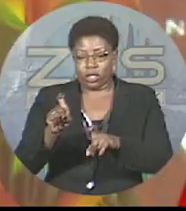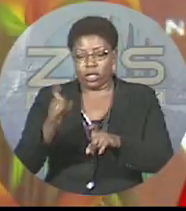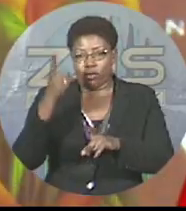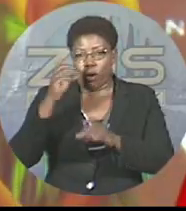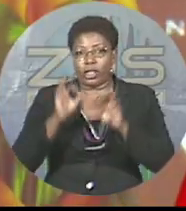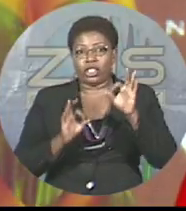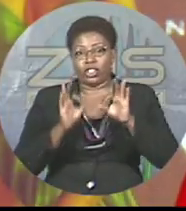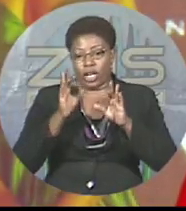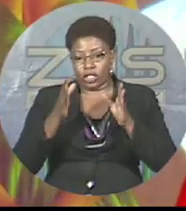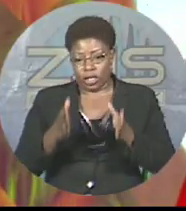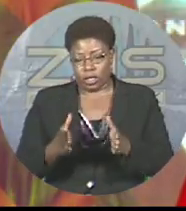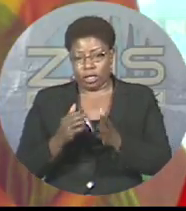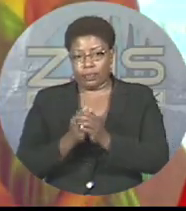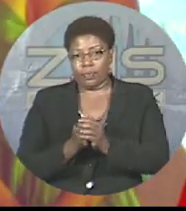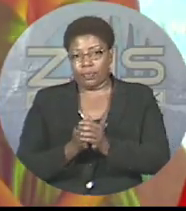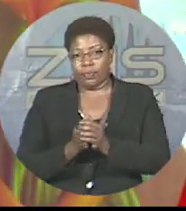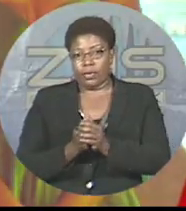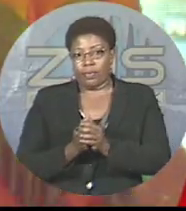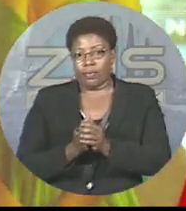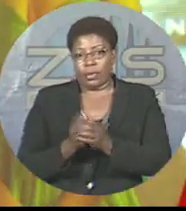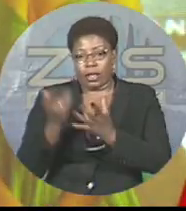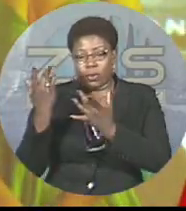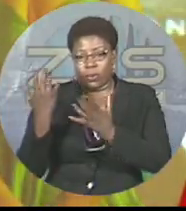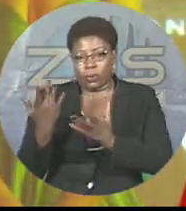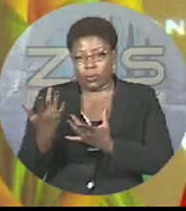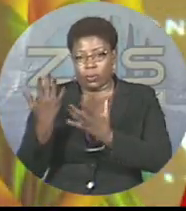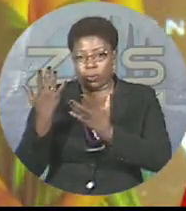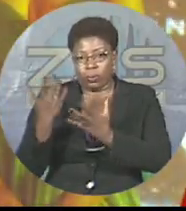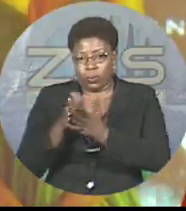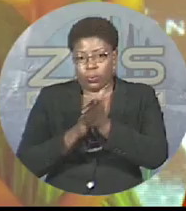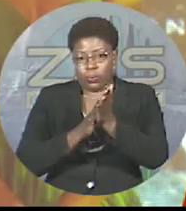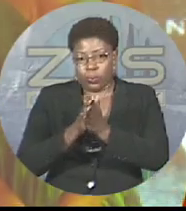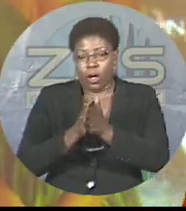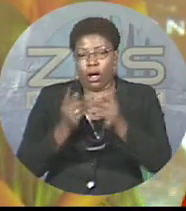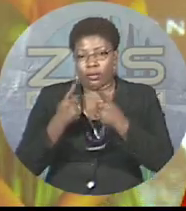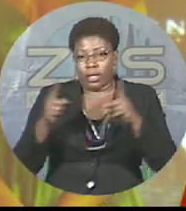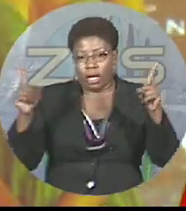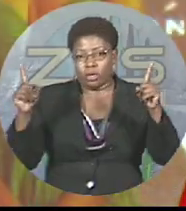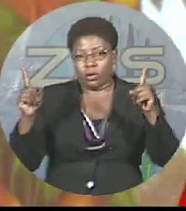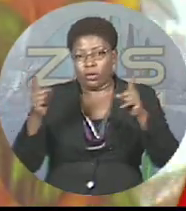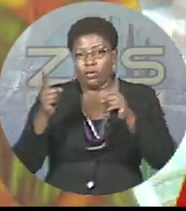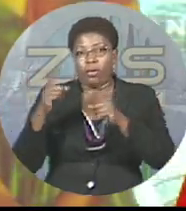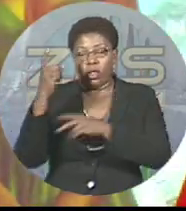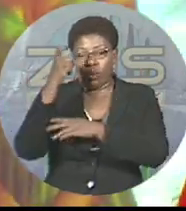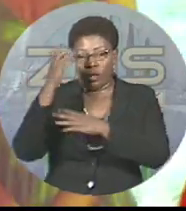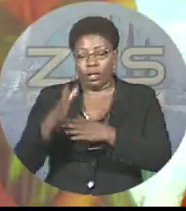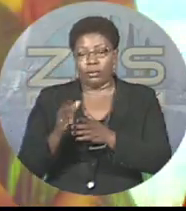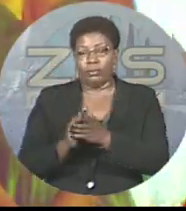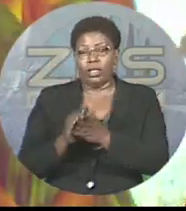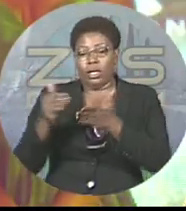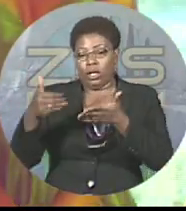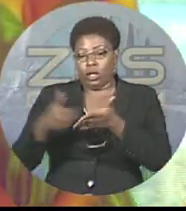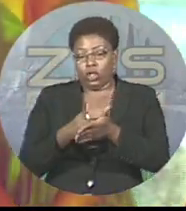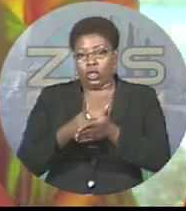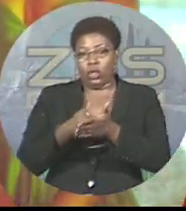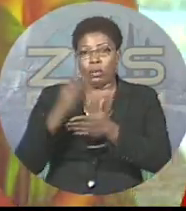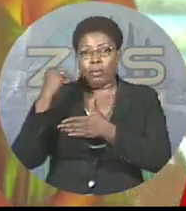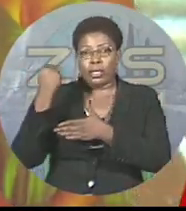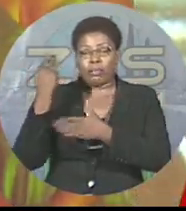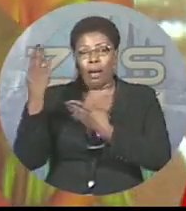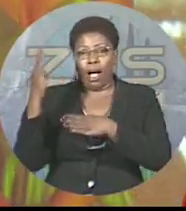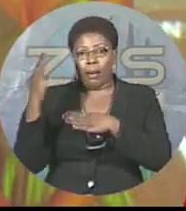judges. But the moment the crowd was waiting for was the announcement of the winner. The new Miss World Bahamas